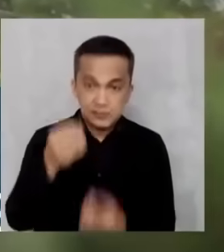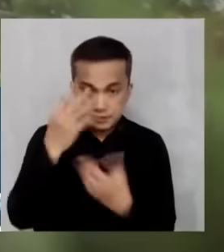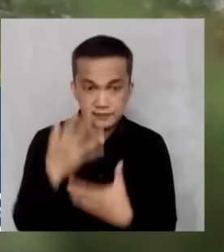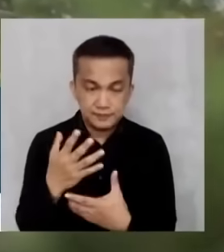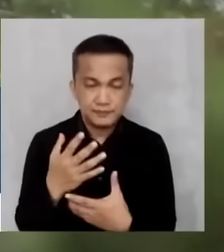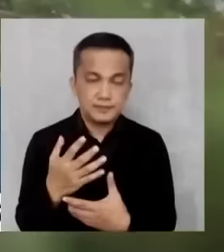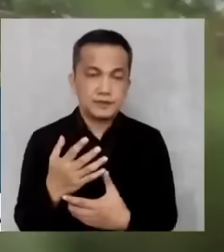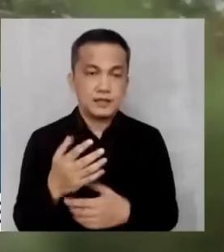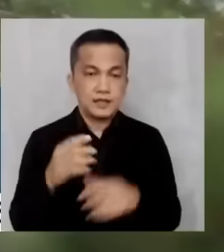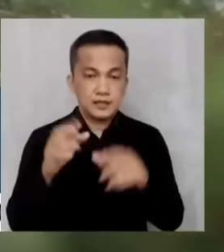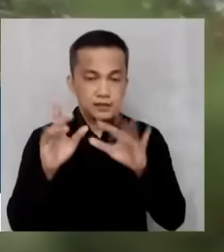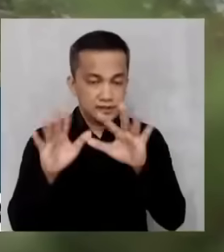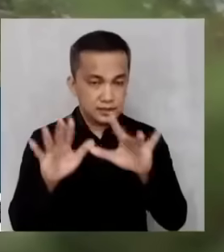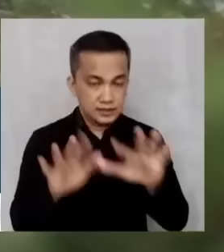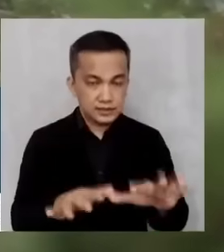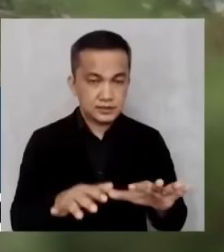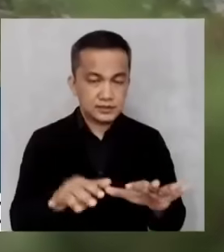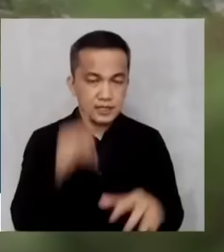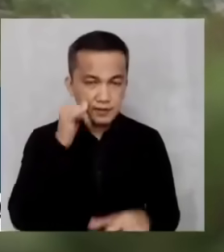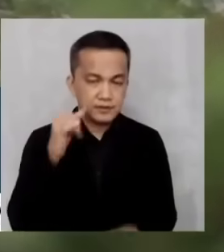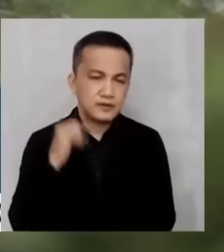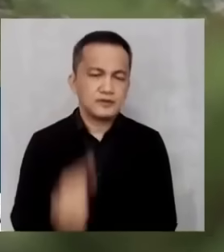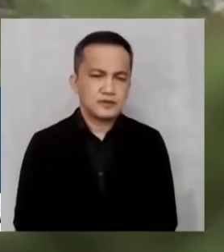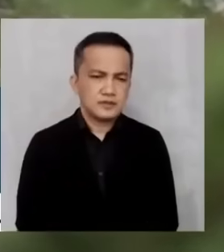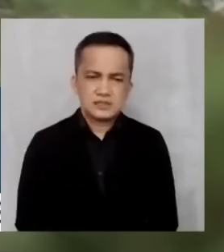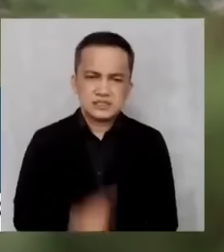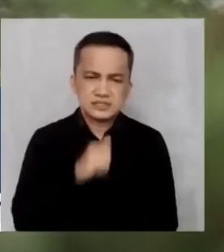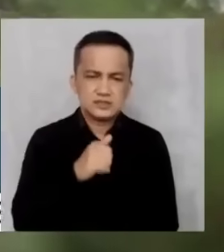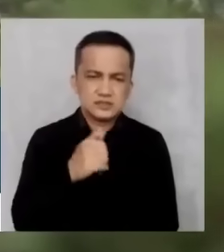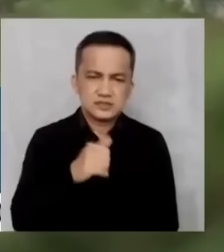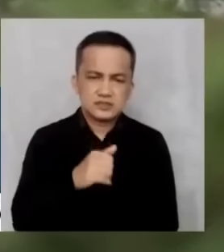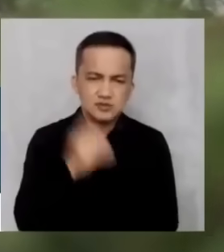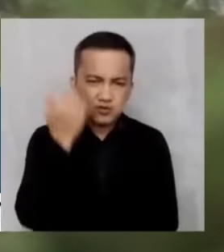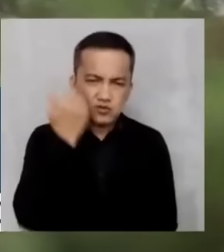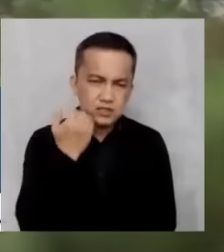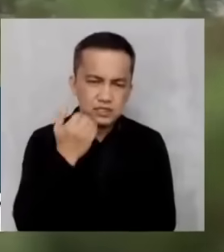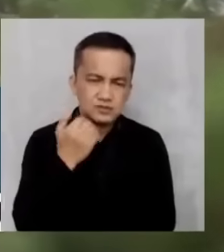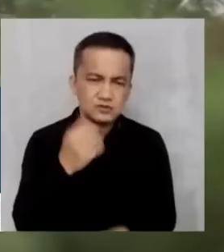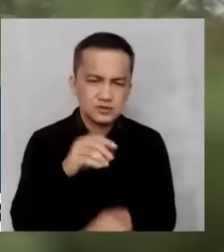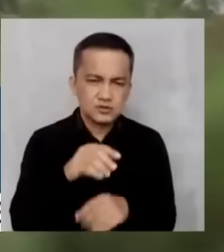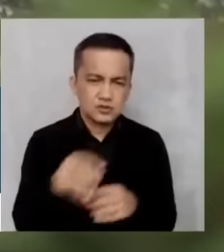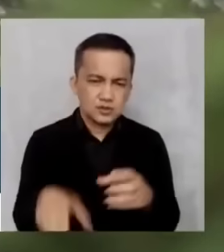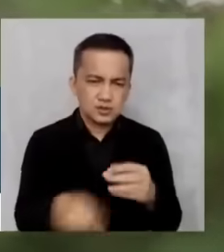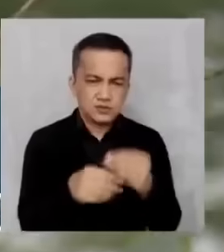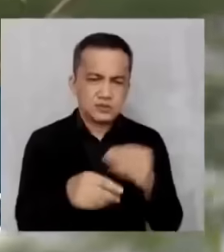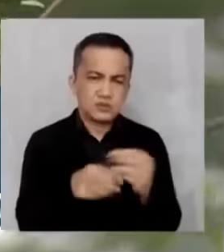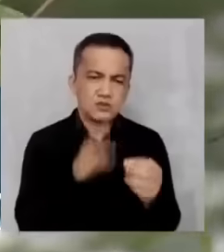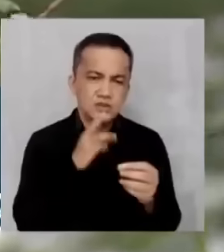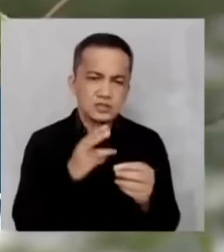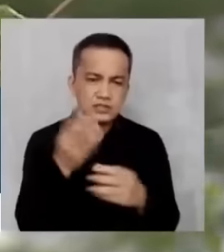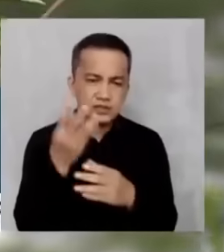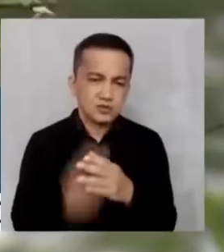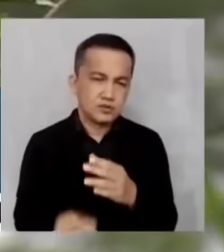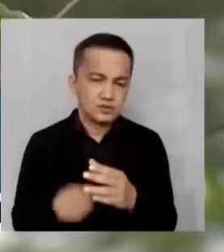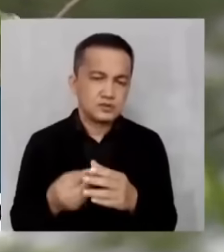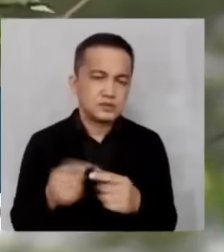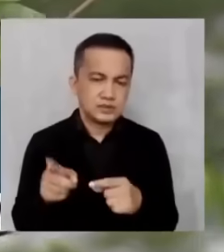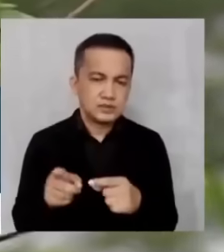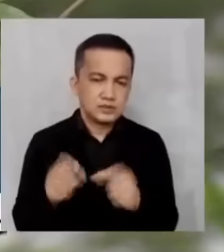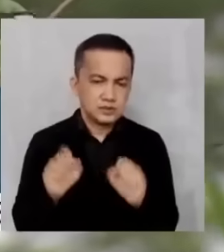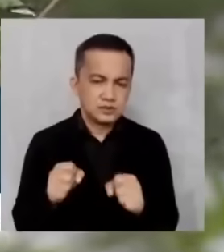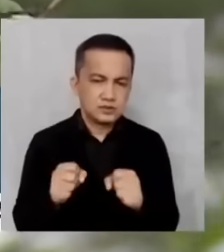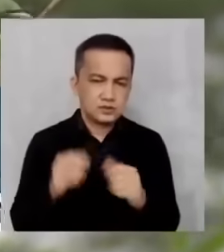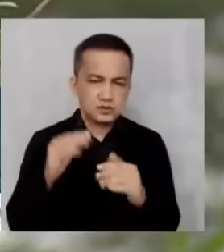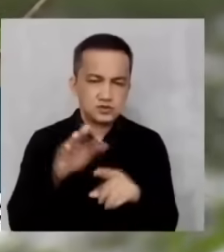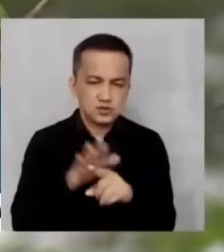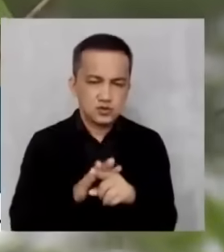the rains that happened last night was not enough to replenish the water that's been lost in the past days. It was able, though, to